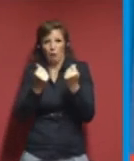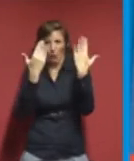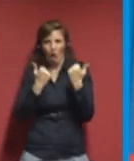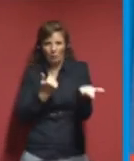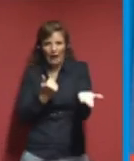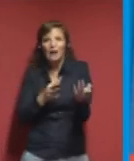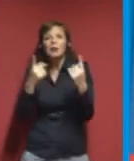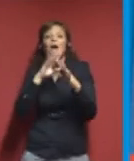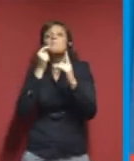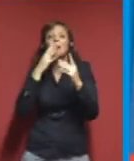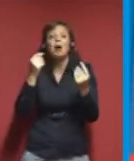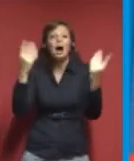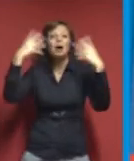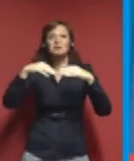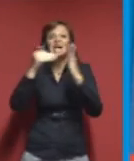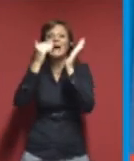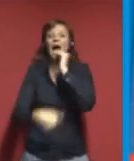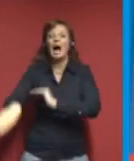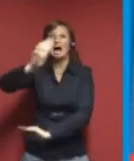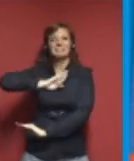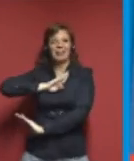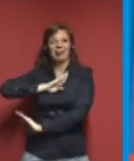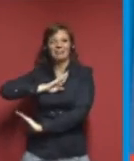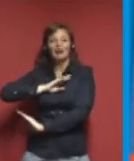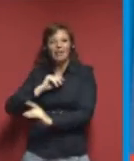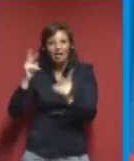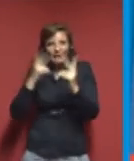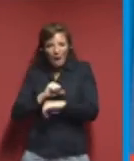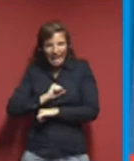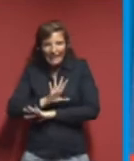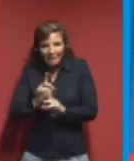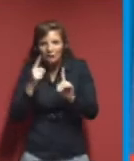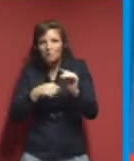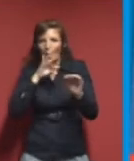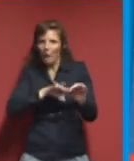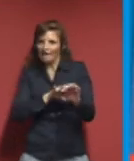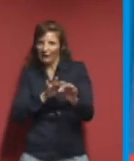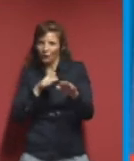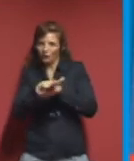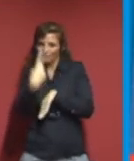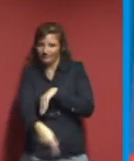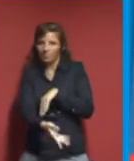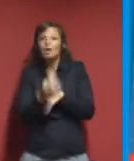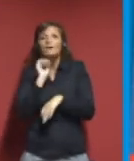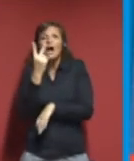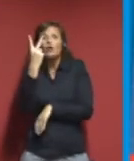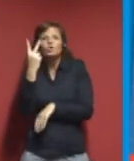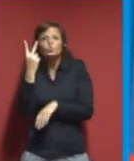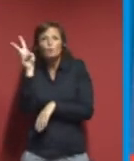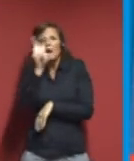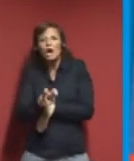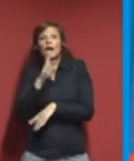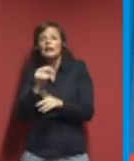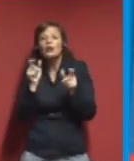no idea how they can make a profit on sending something from Hong Kong to Los Angeles for $2, but there you go.